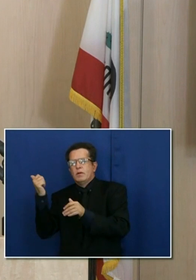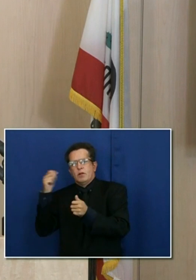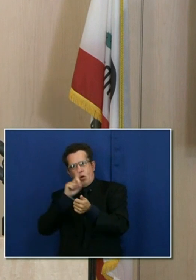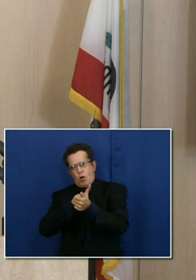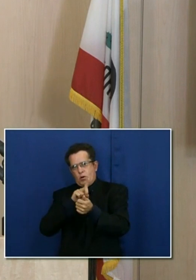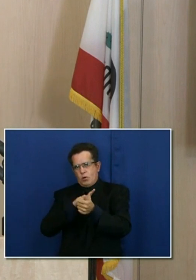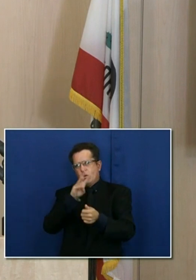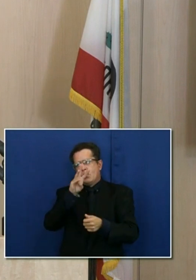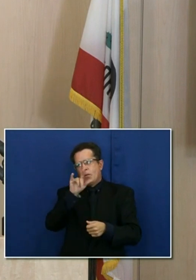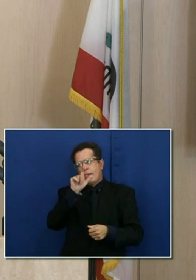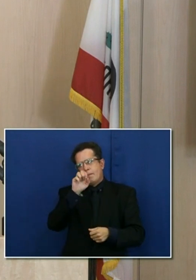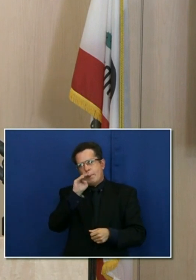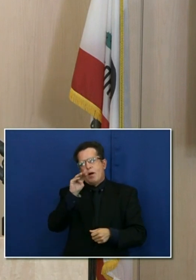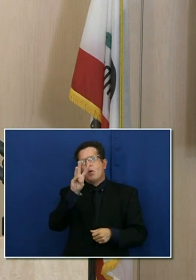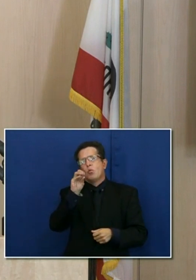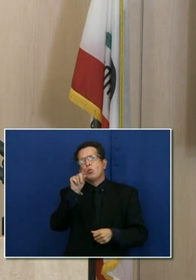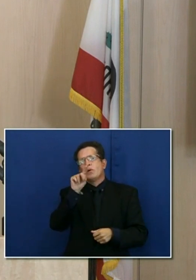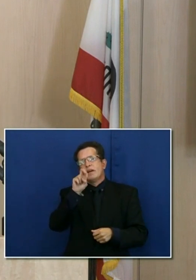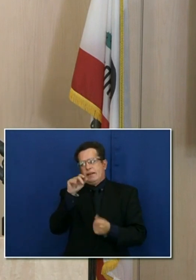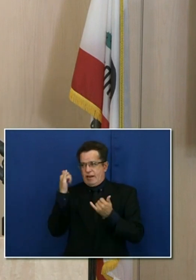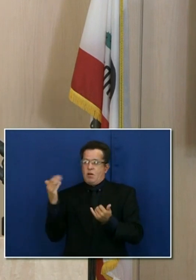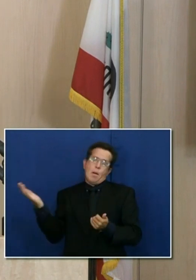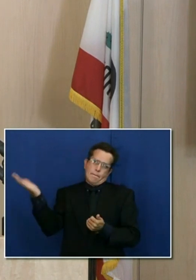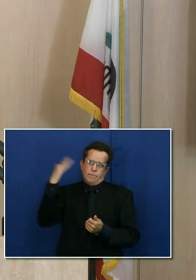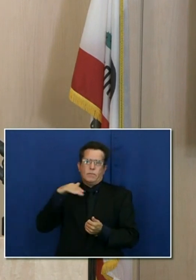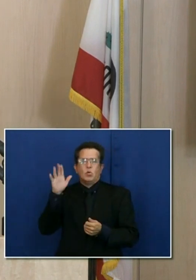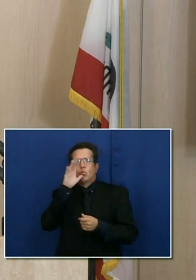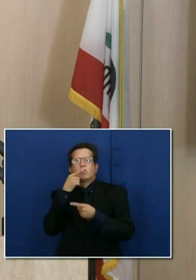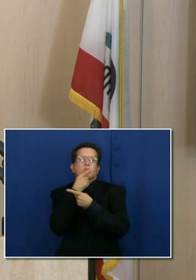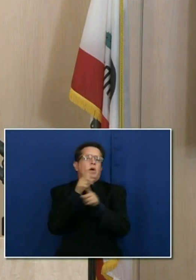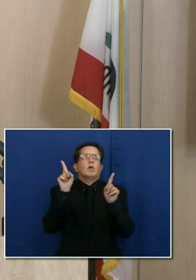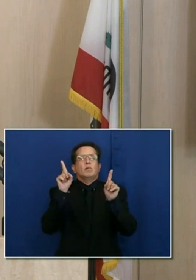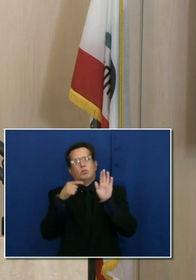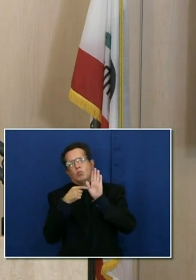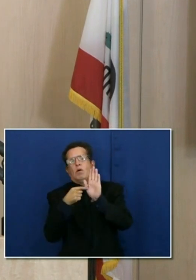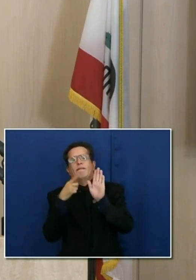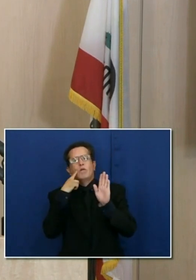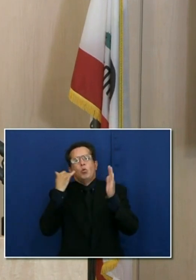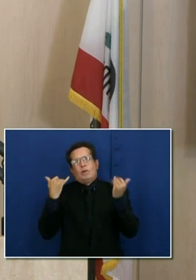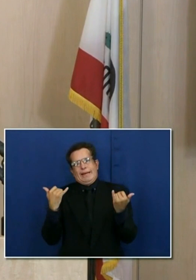Wooten, to come forward and give us the latest update for today.